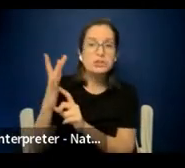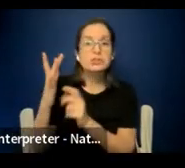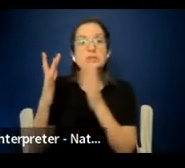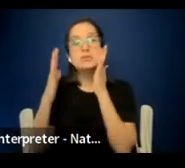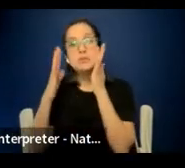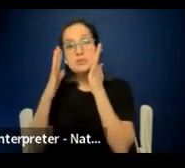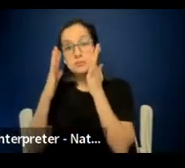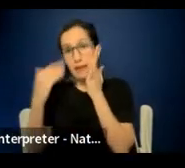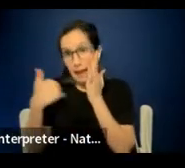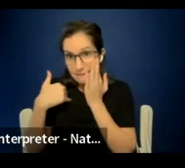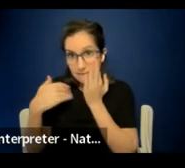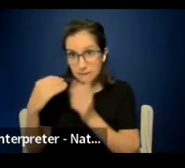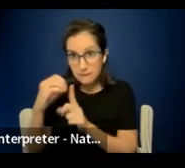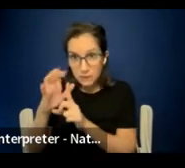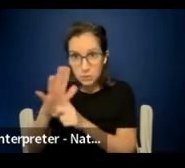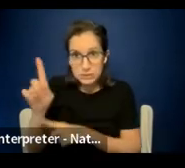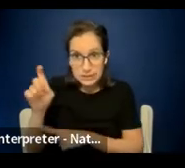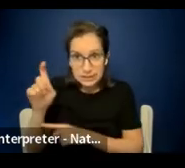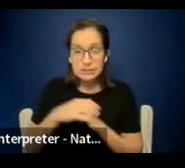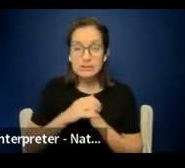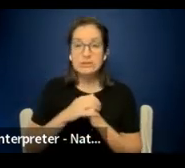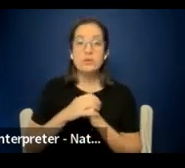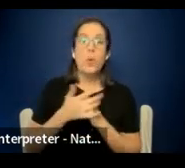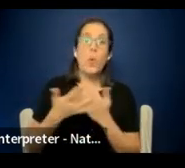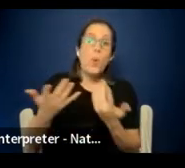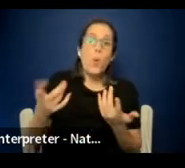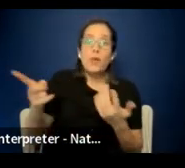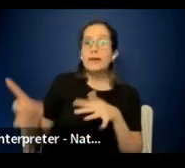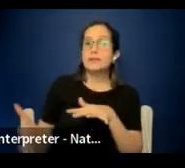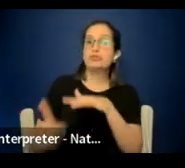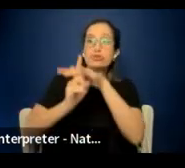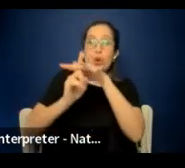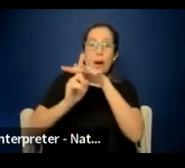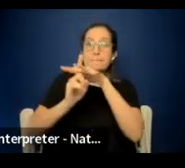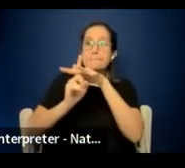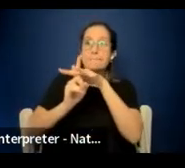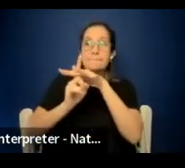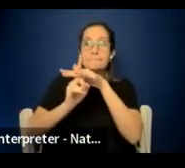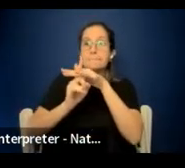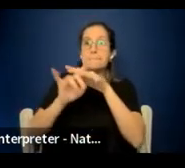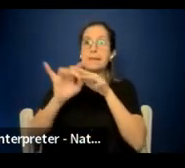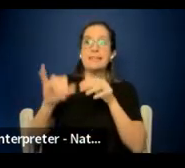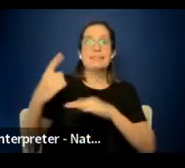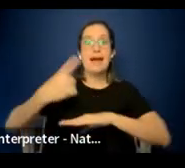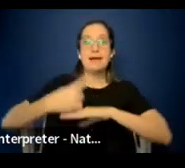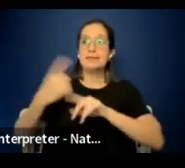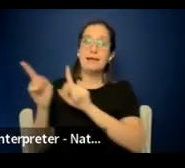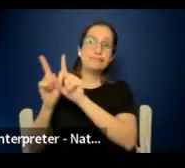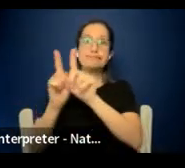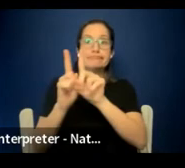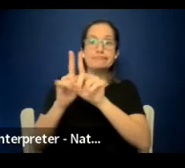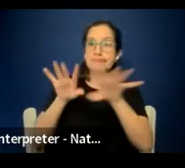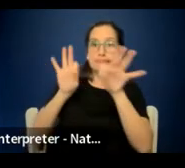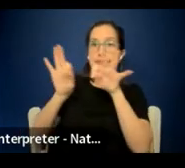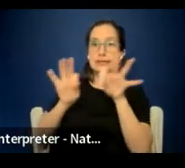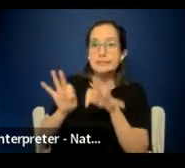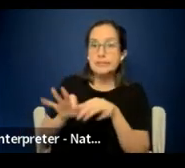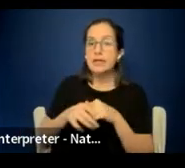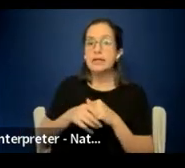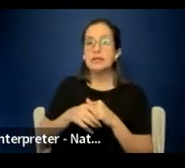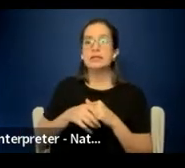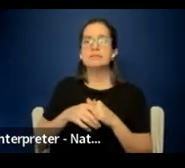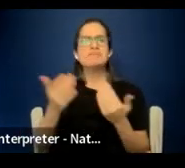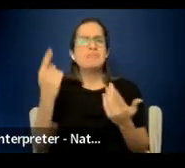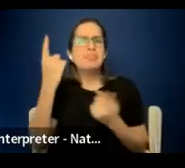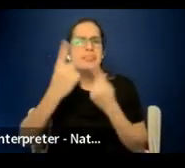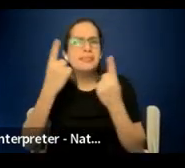volunteer orientation? Or do they just show up and the orientation happens on day one as part of their first volunteer experience? Just think